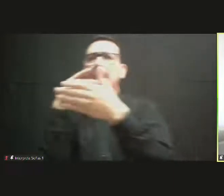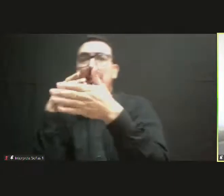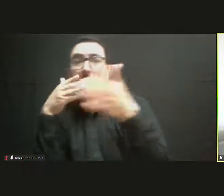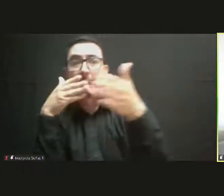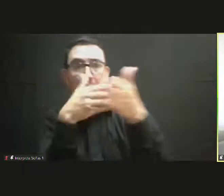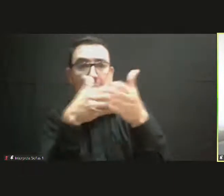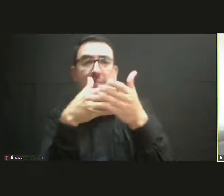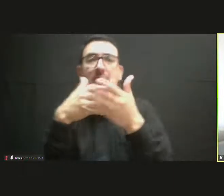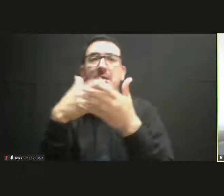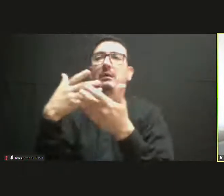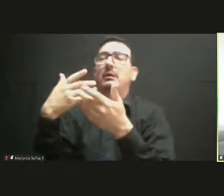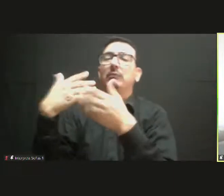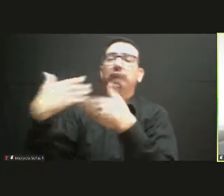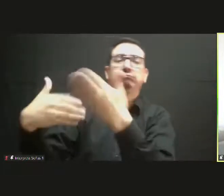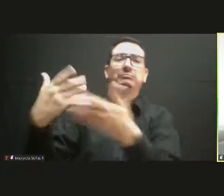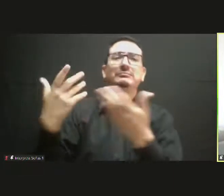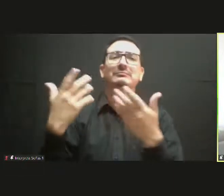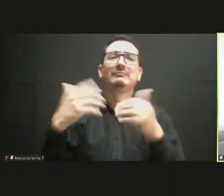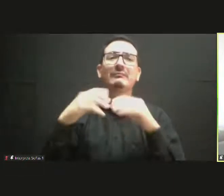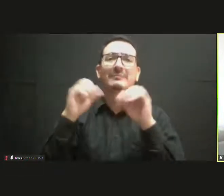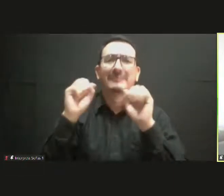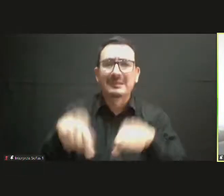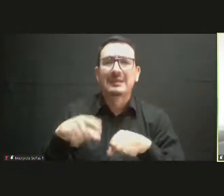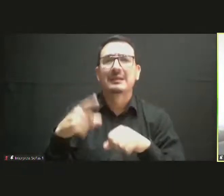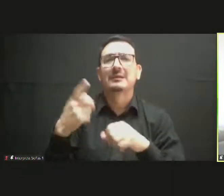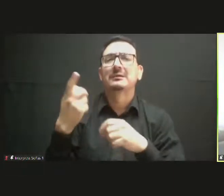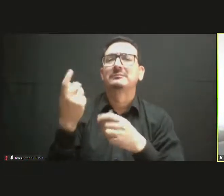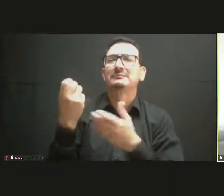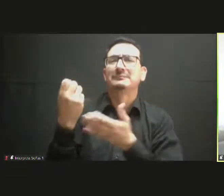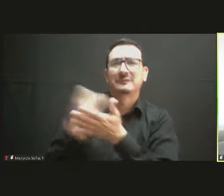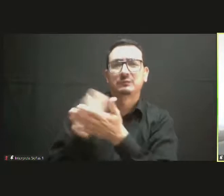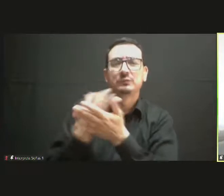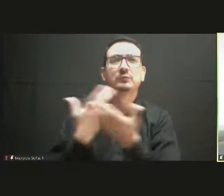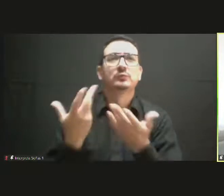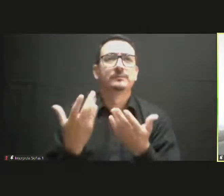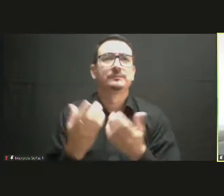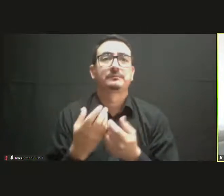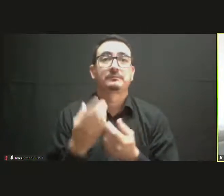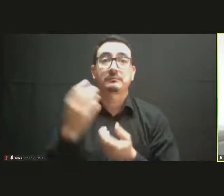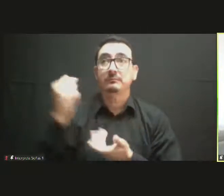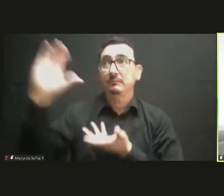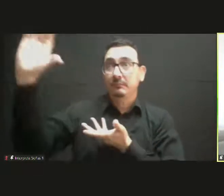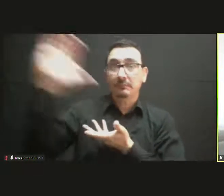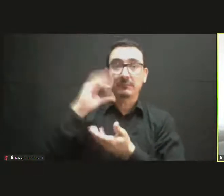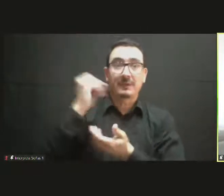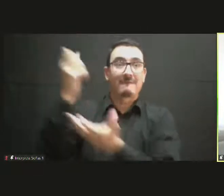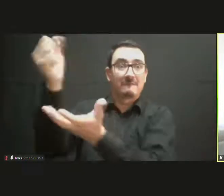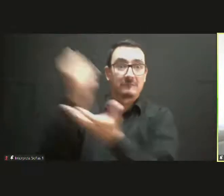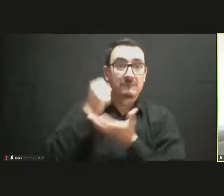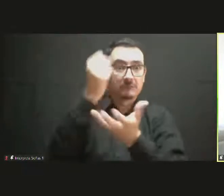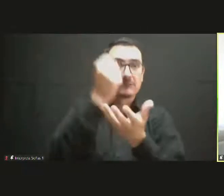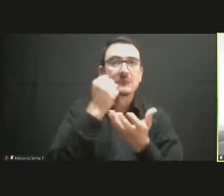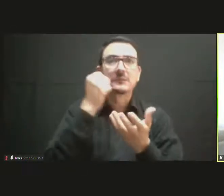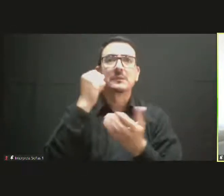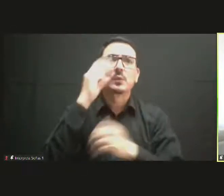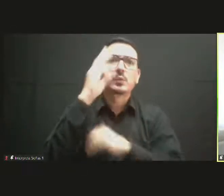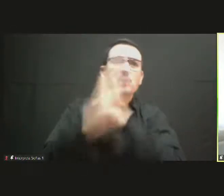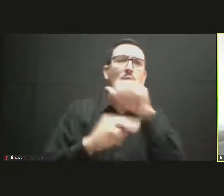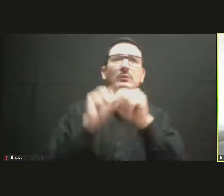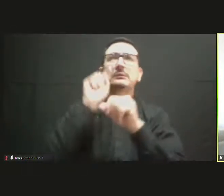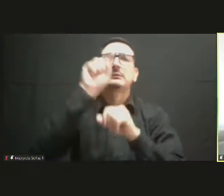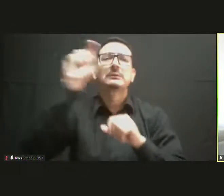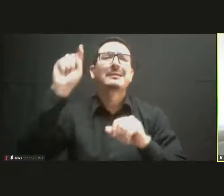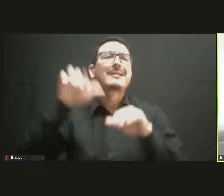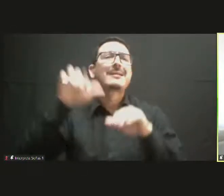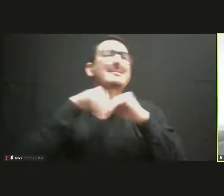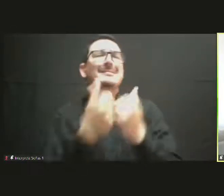direct investment, developing the necessary skills in their population, supporting small and medium-sized enterprises, and putting